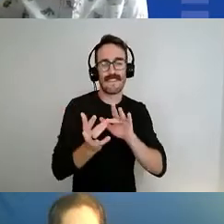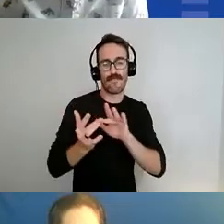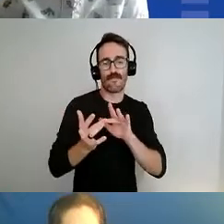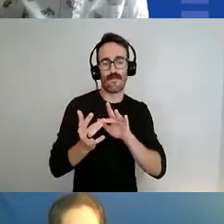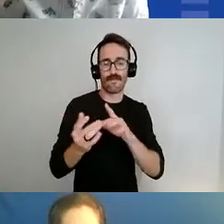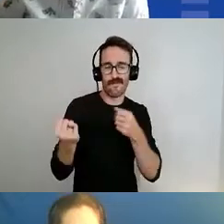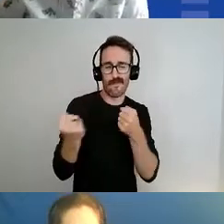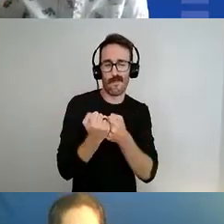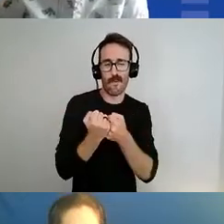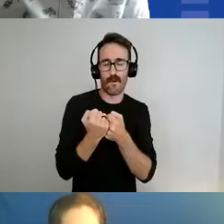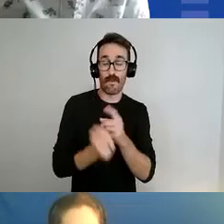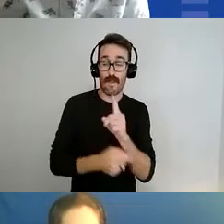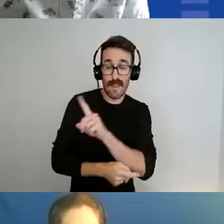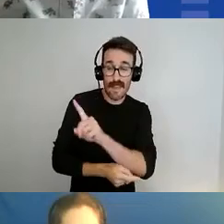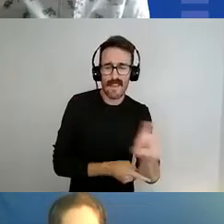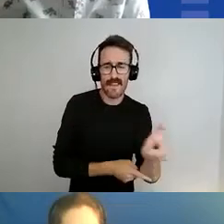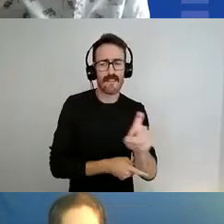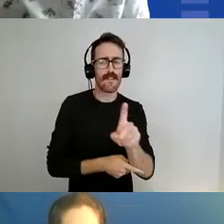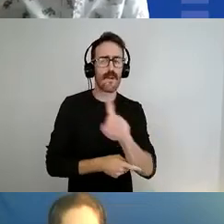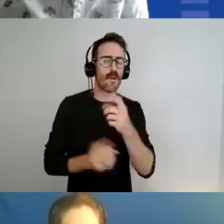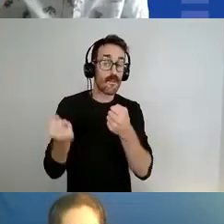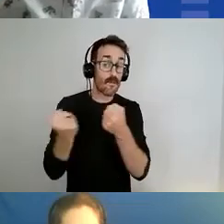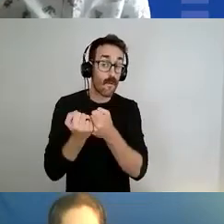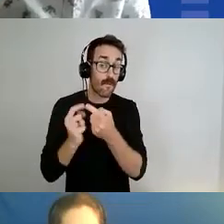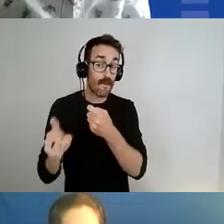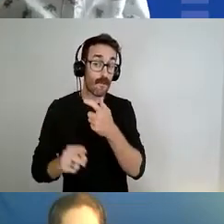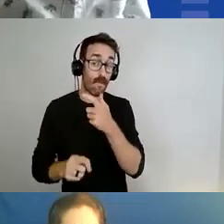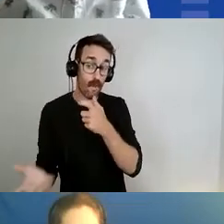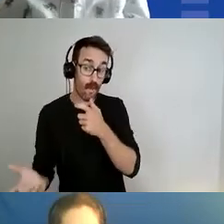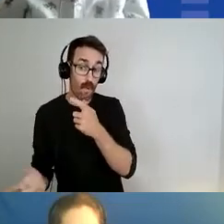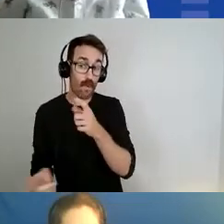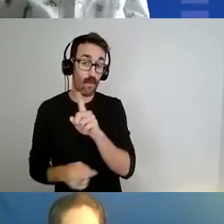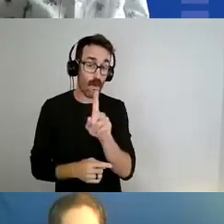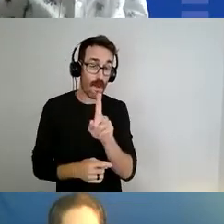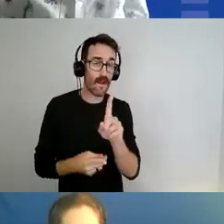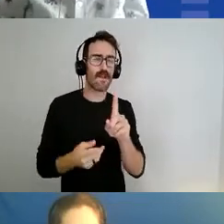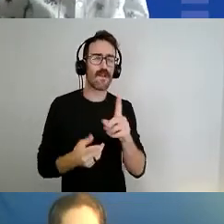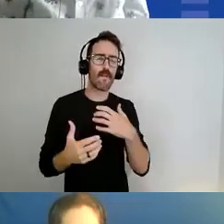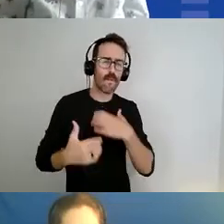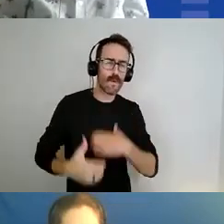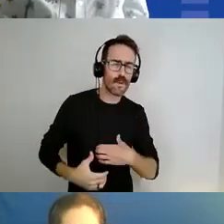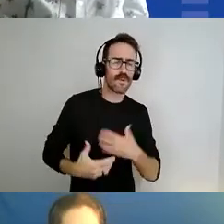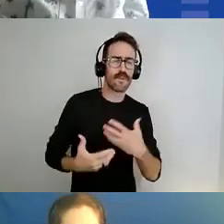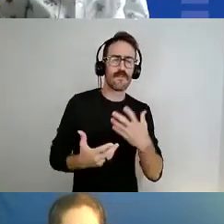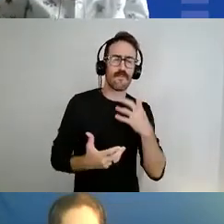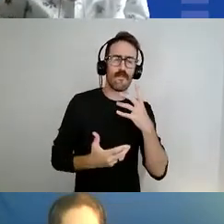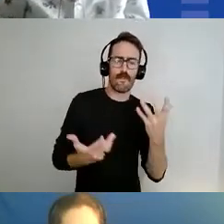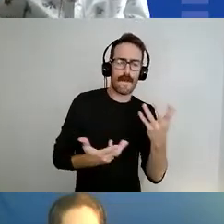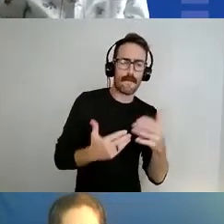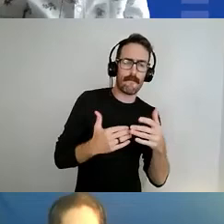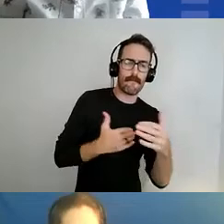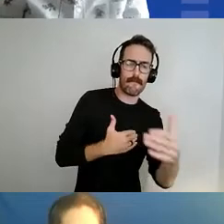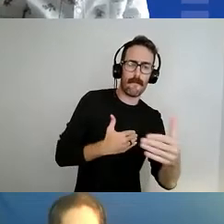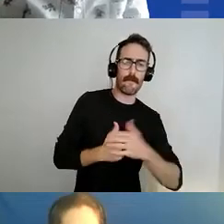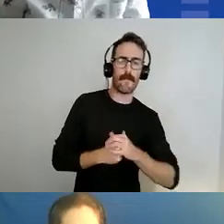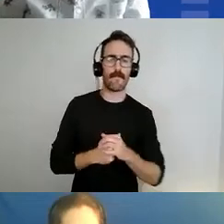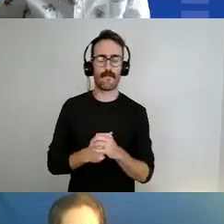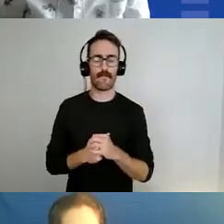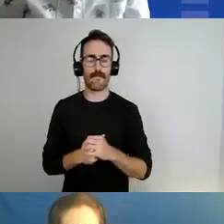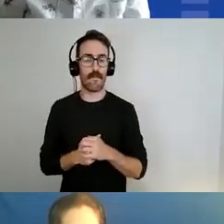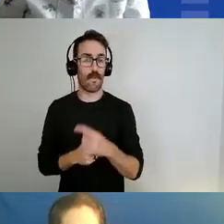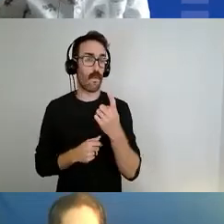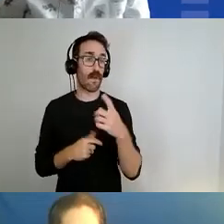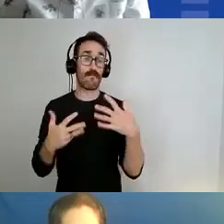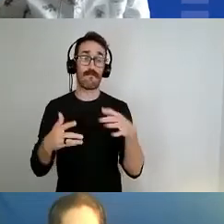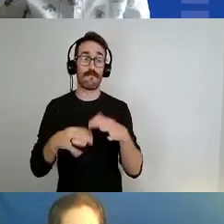support from? What is working well? What is missing? And what is wished for? So one keynote here was